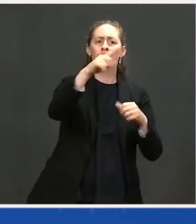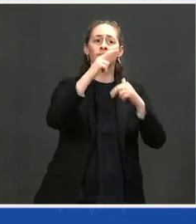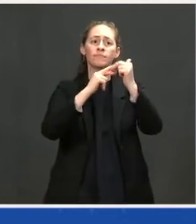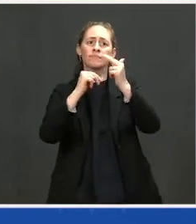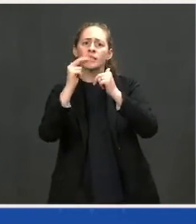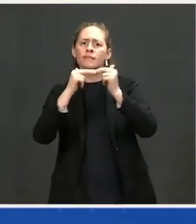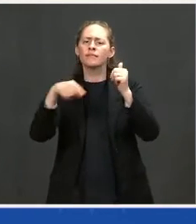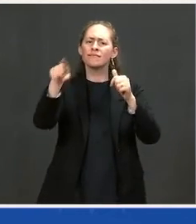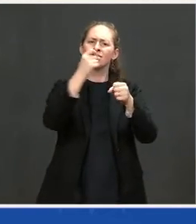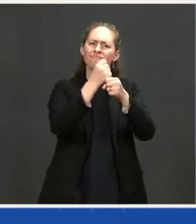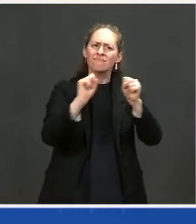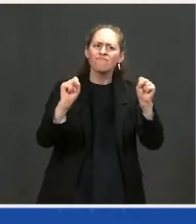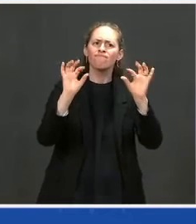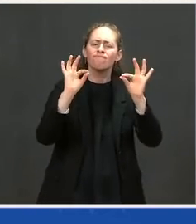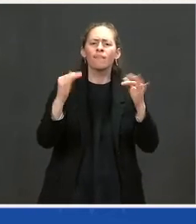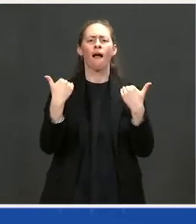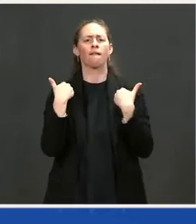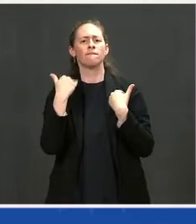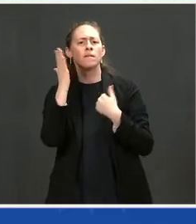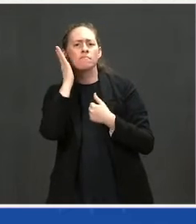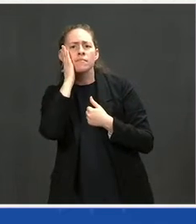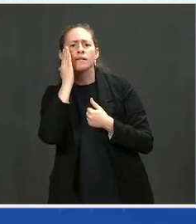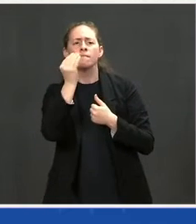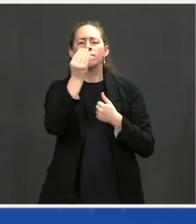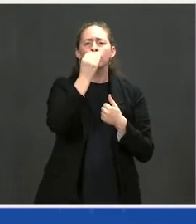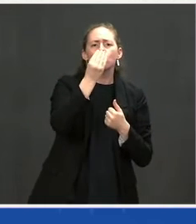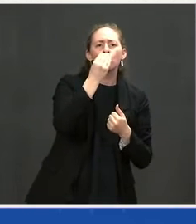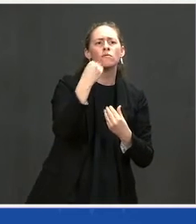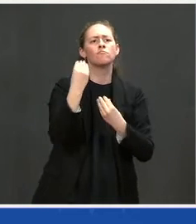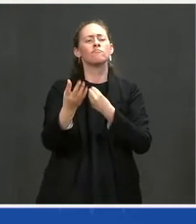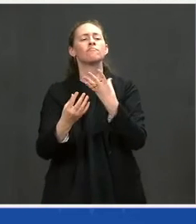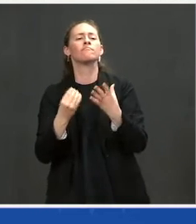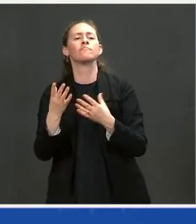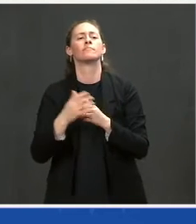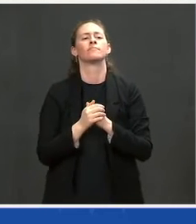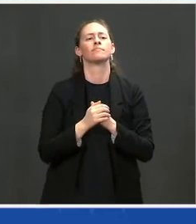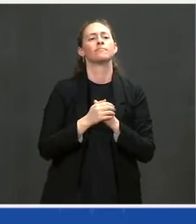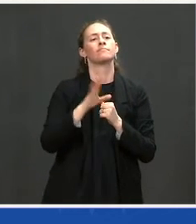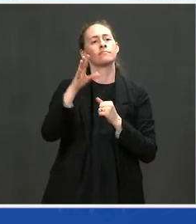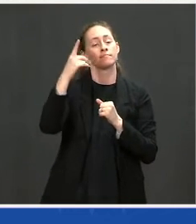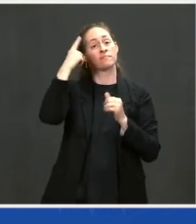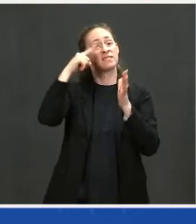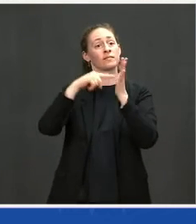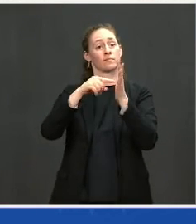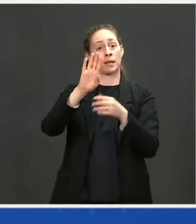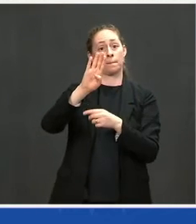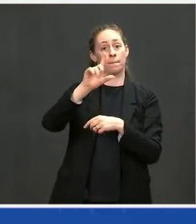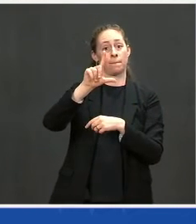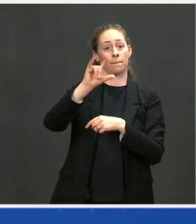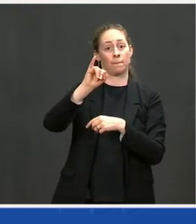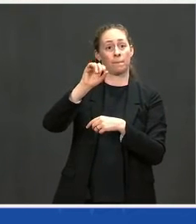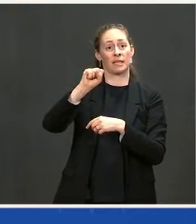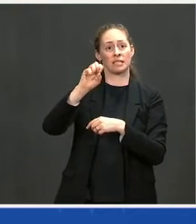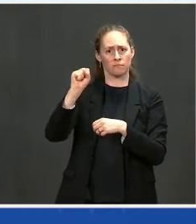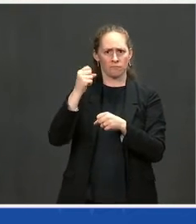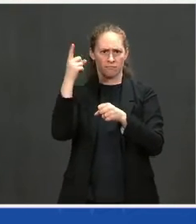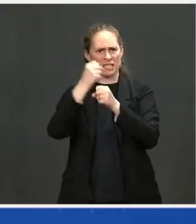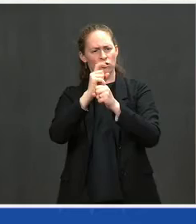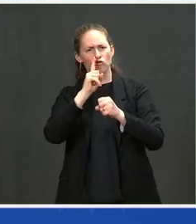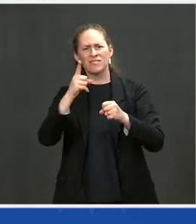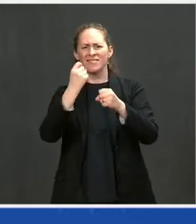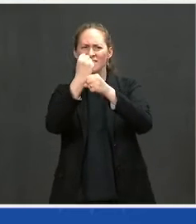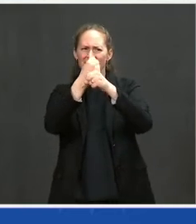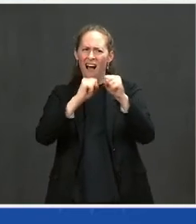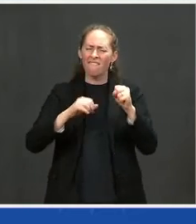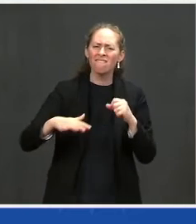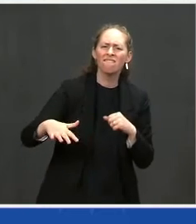federal resources like Fort Bliss, to get them safely in a place where they can be taken care